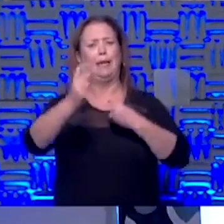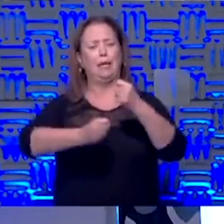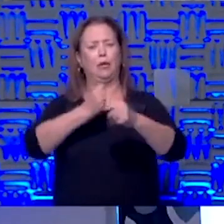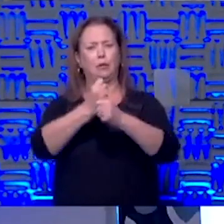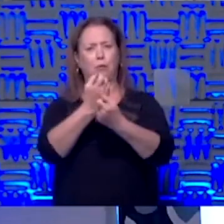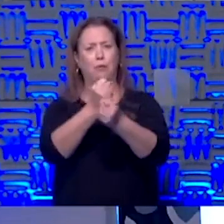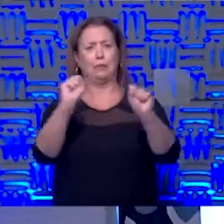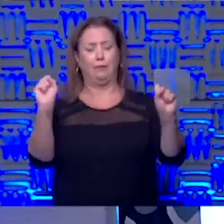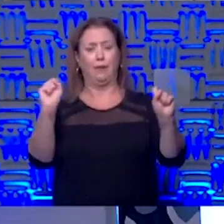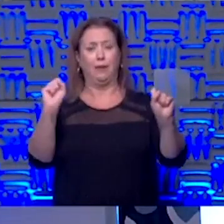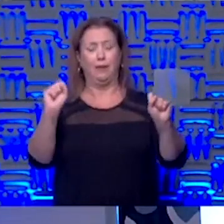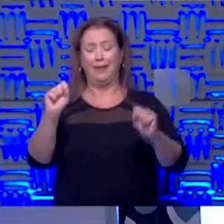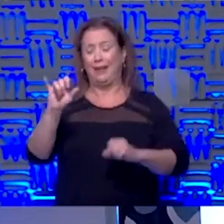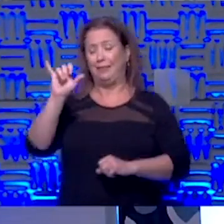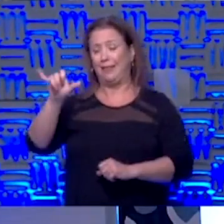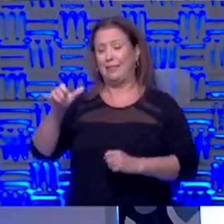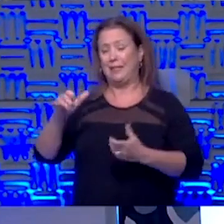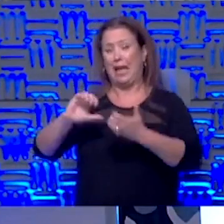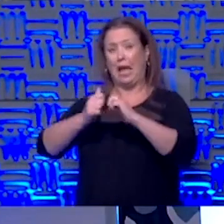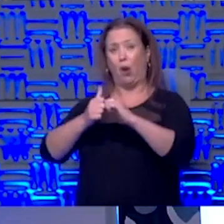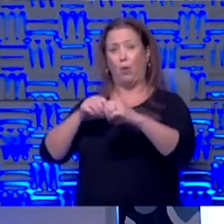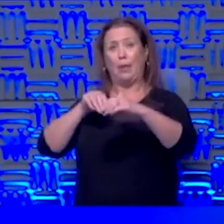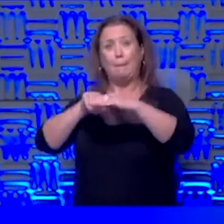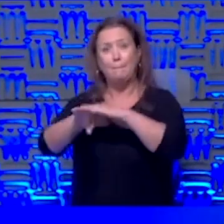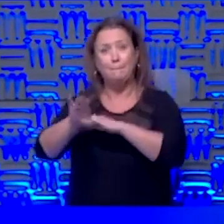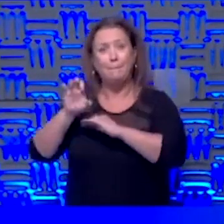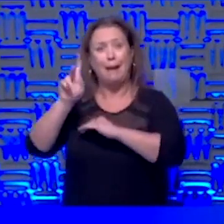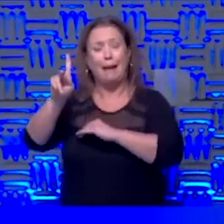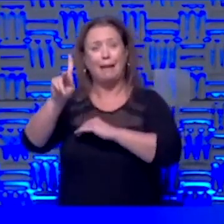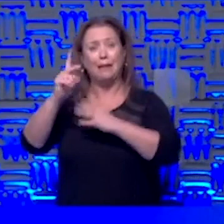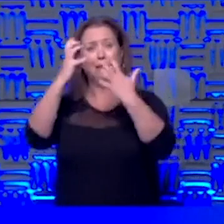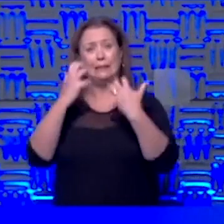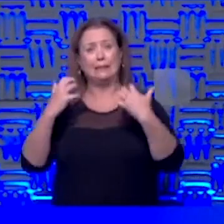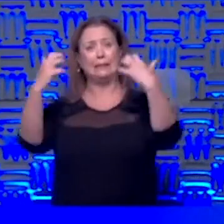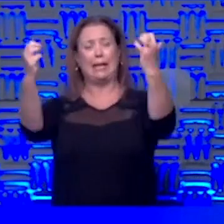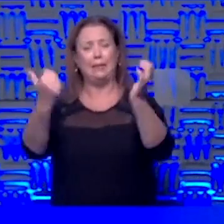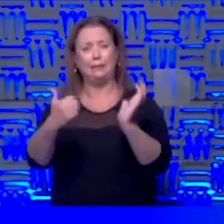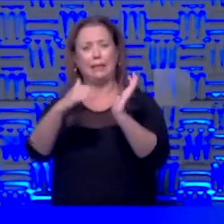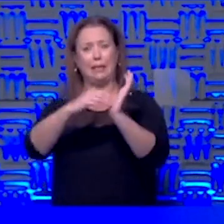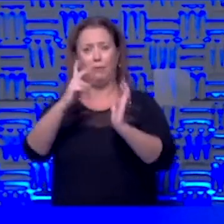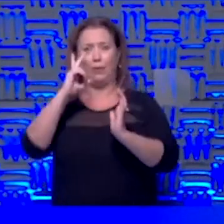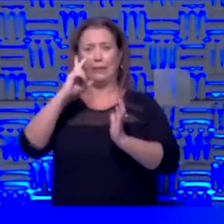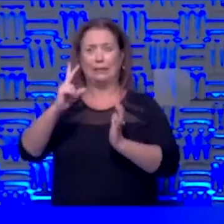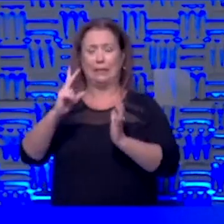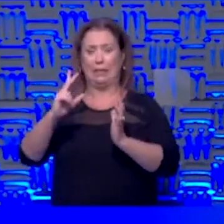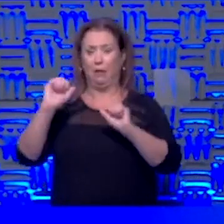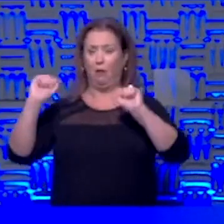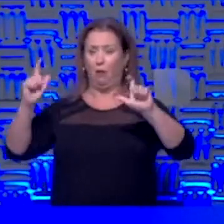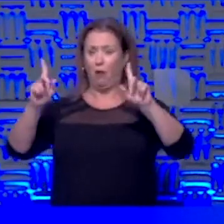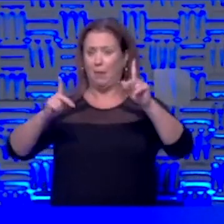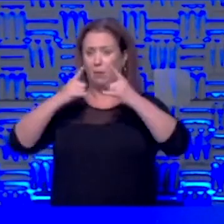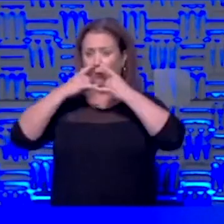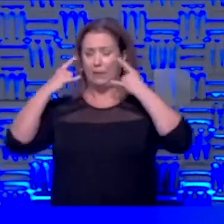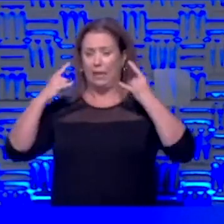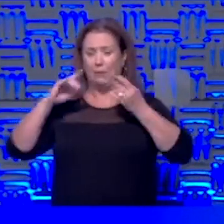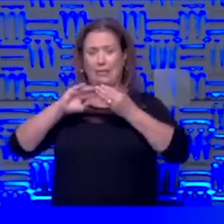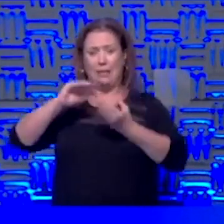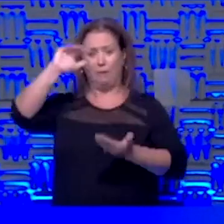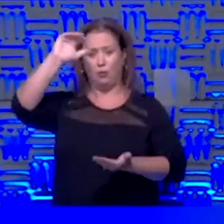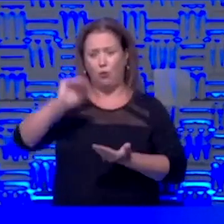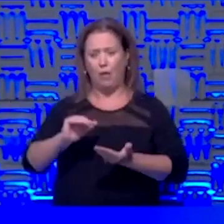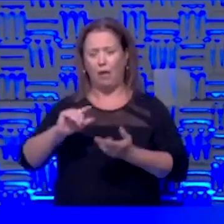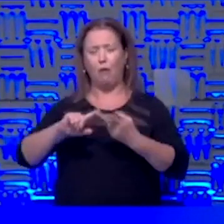we get back into the stadium, into Arrowhead, into Kauffman, if everybody is doing that and we can see a decline in our case rate, in